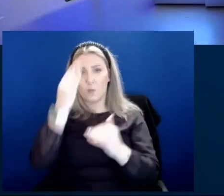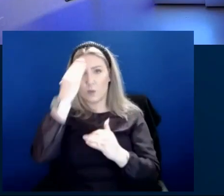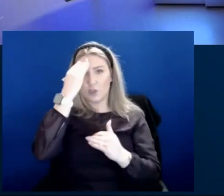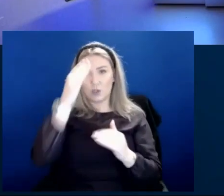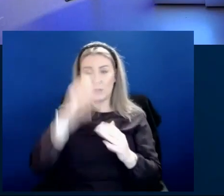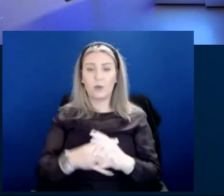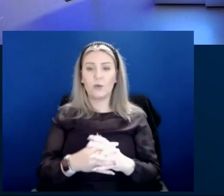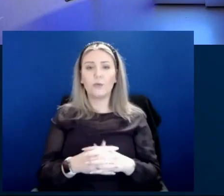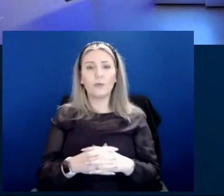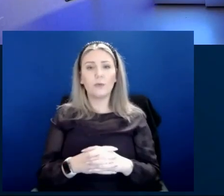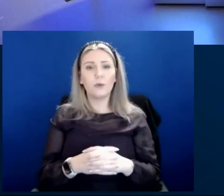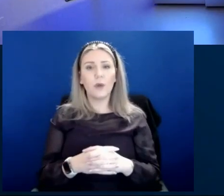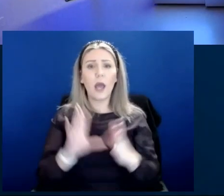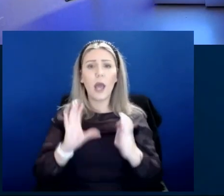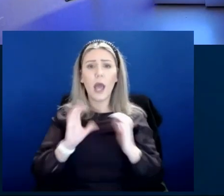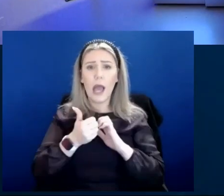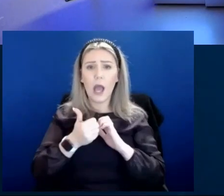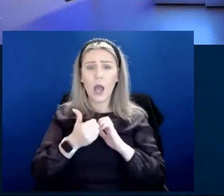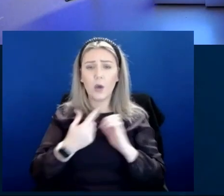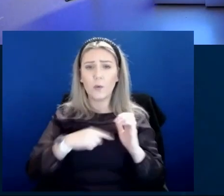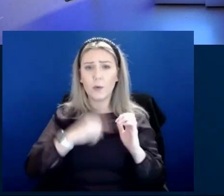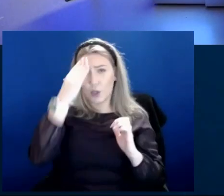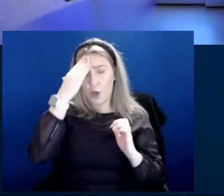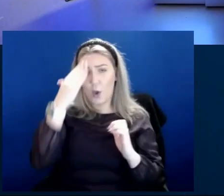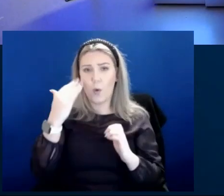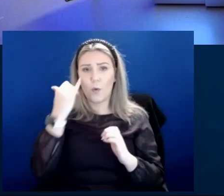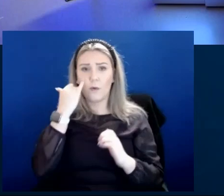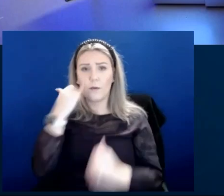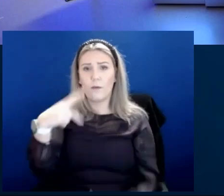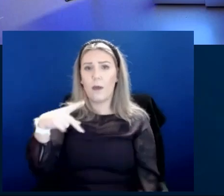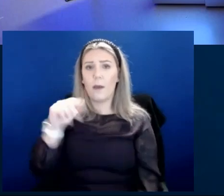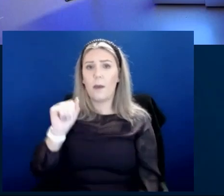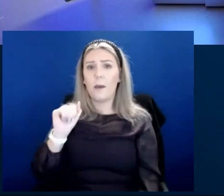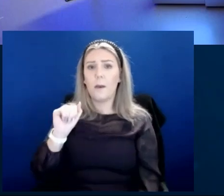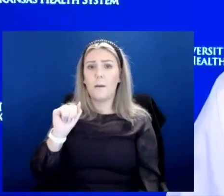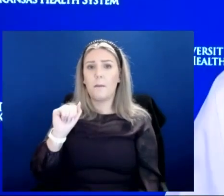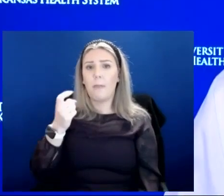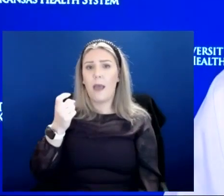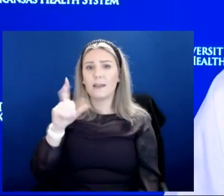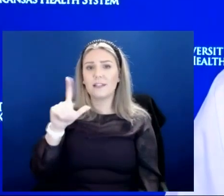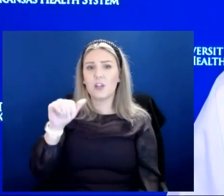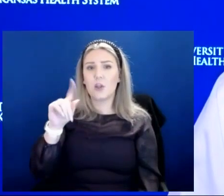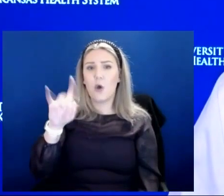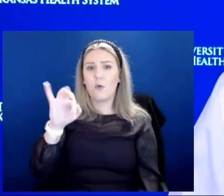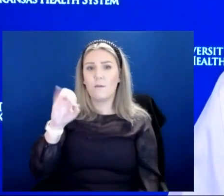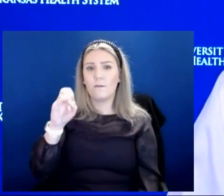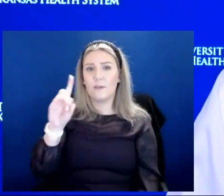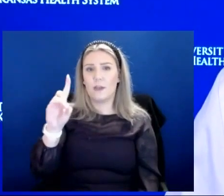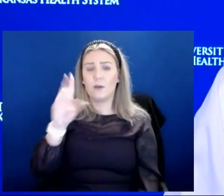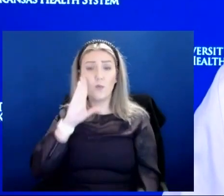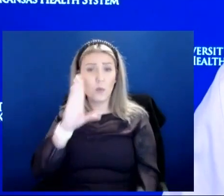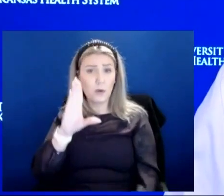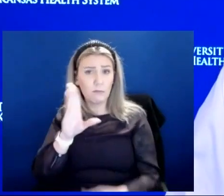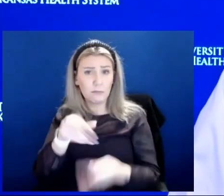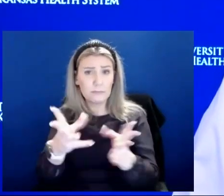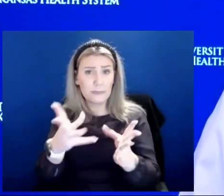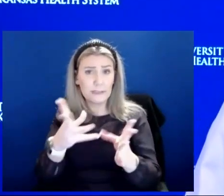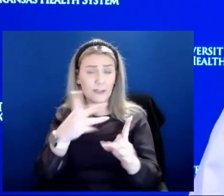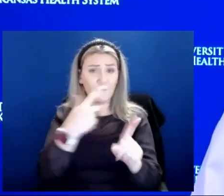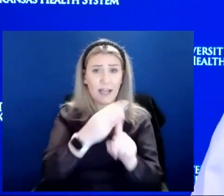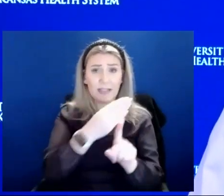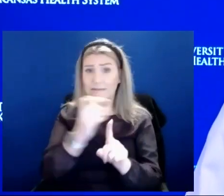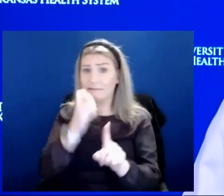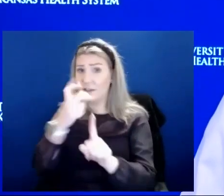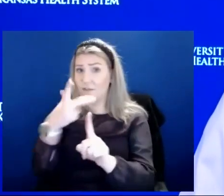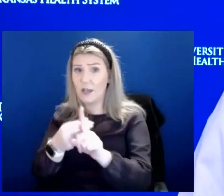how do we know yet if Paxlovid will be given to both vaccinated and unvaccinated? I think eventually it